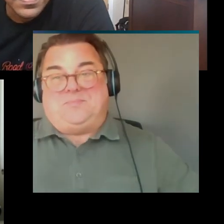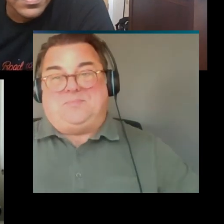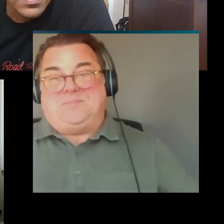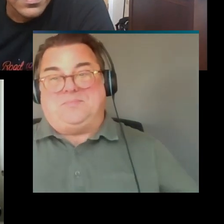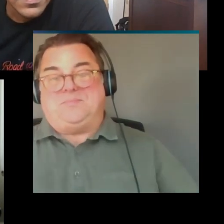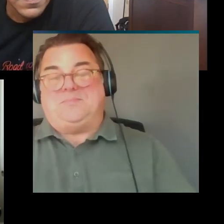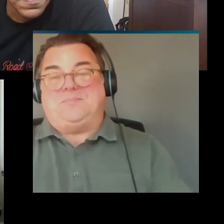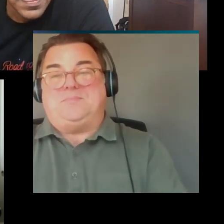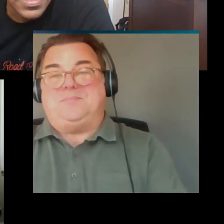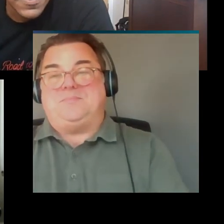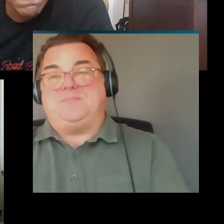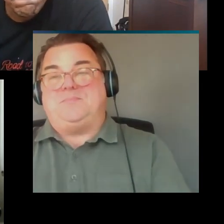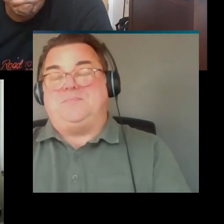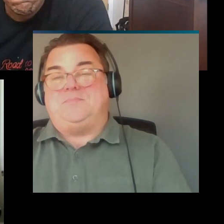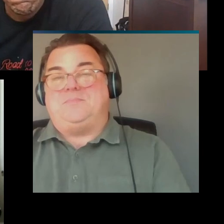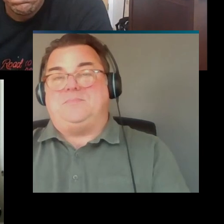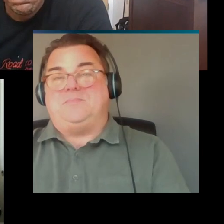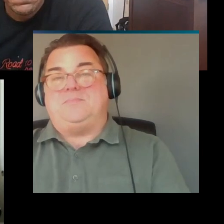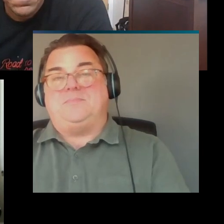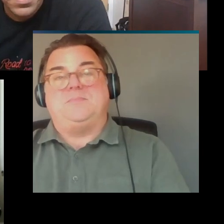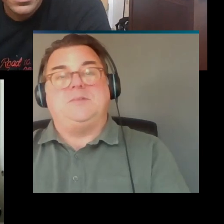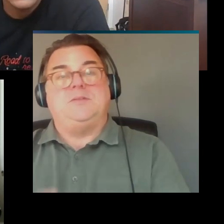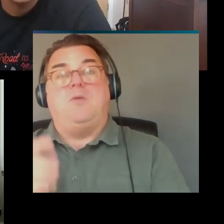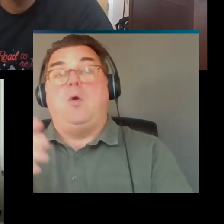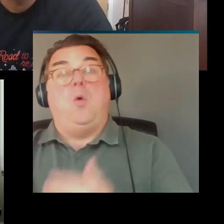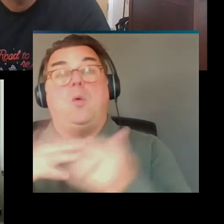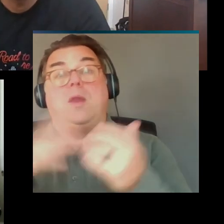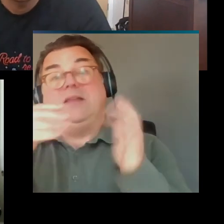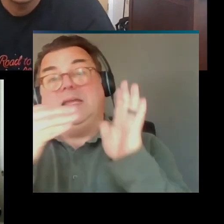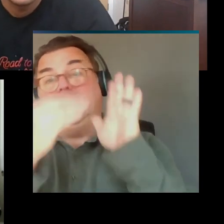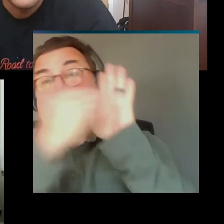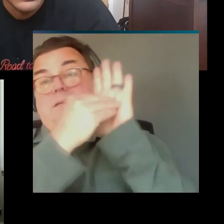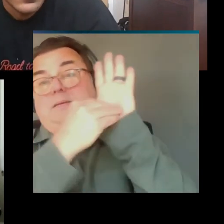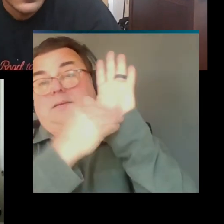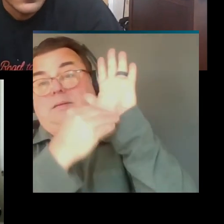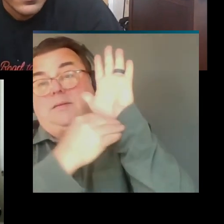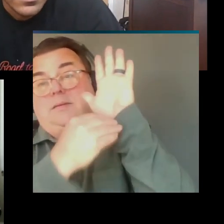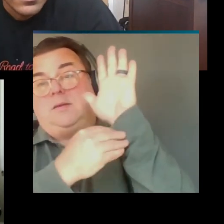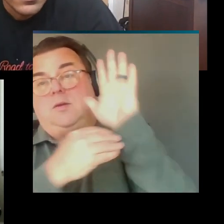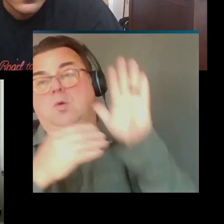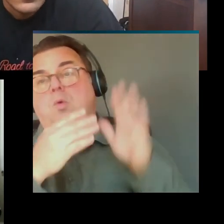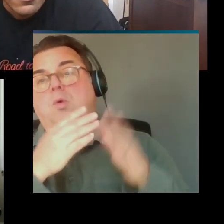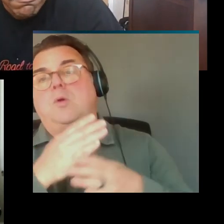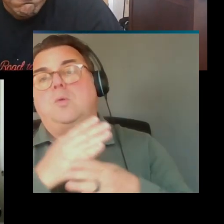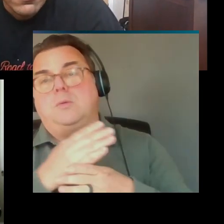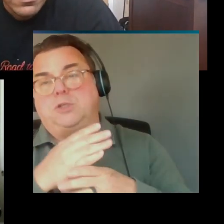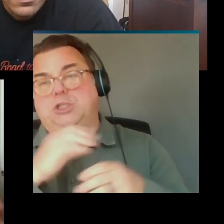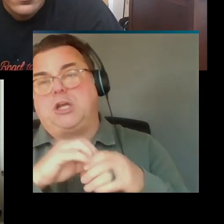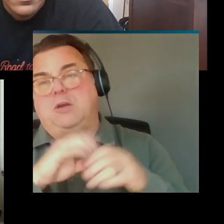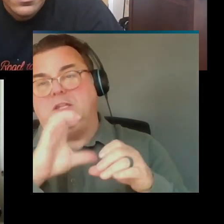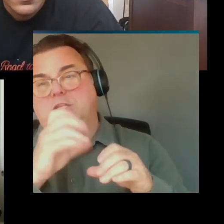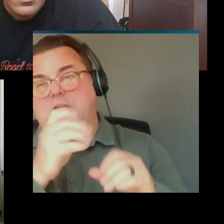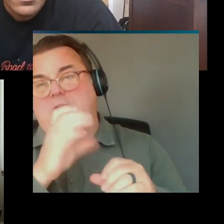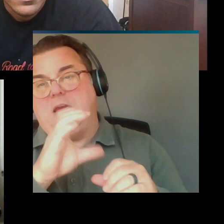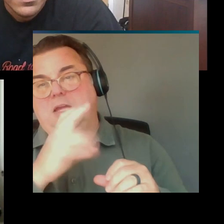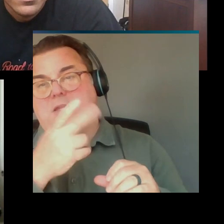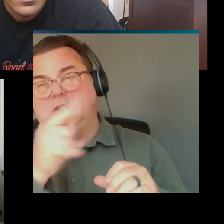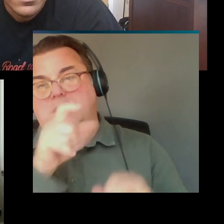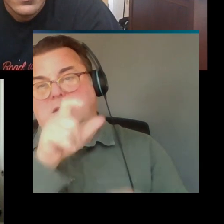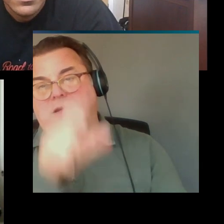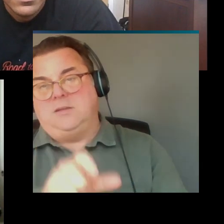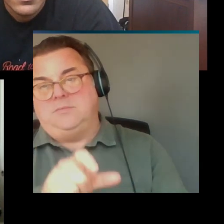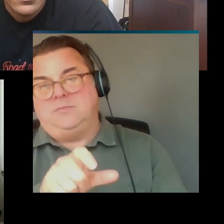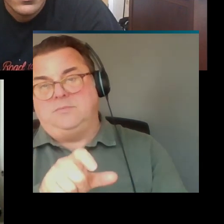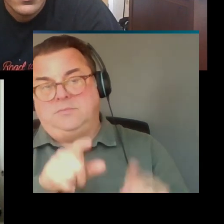Yeah, and so for any links that were mentioned in blog posts, they'll be shared in the chat as you see this. So